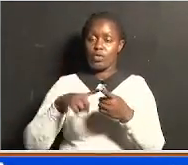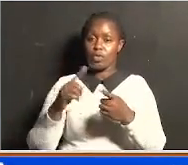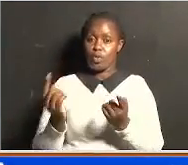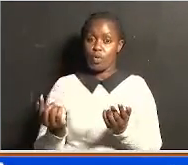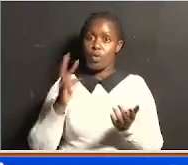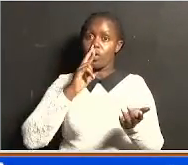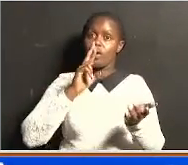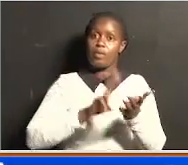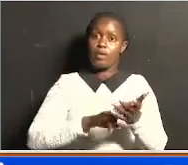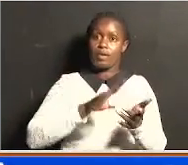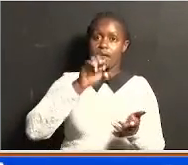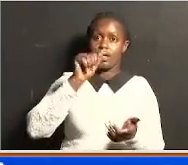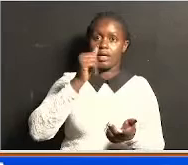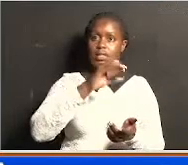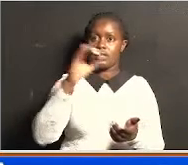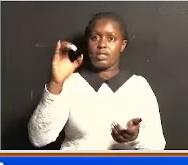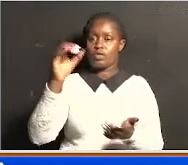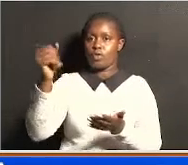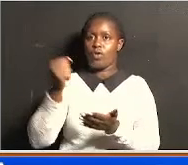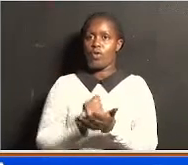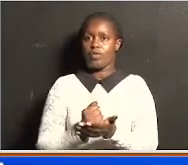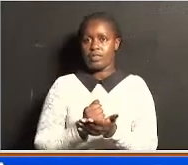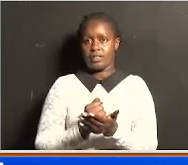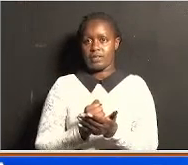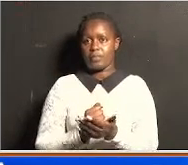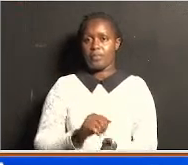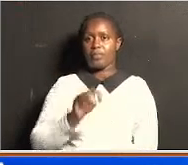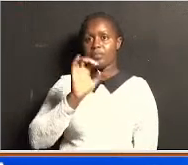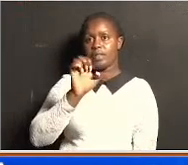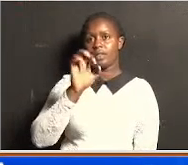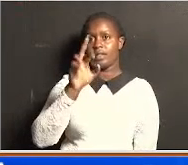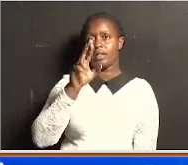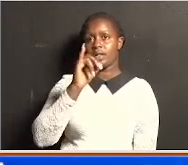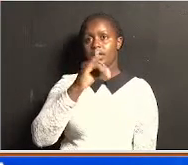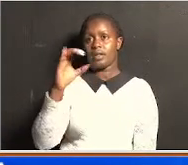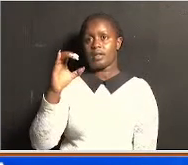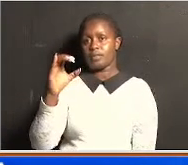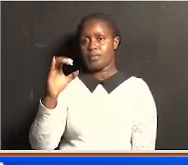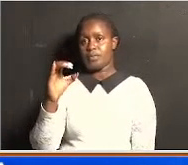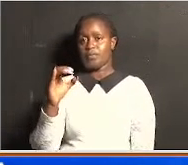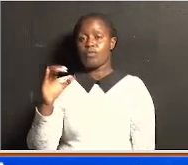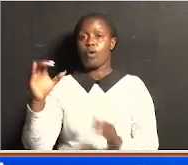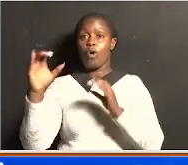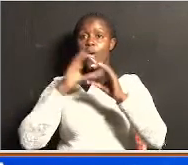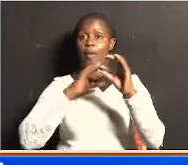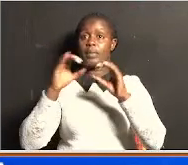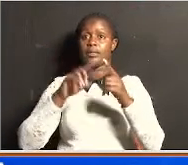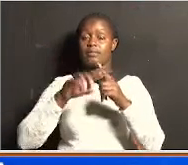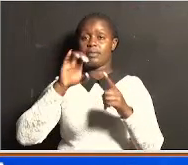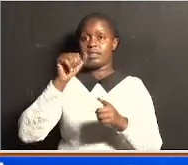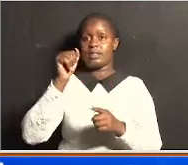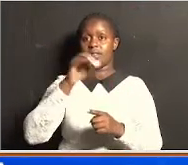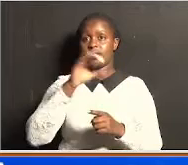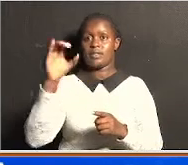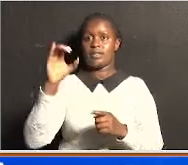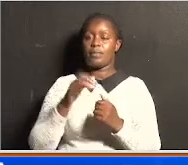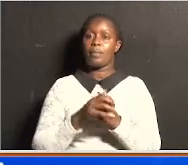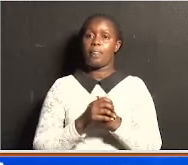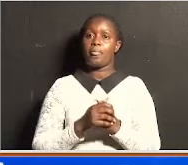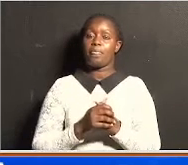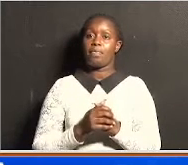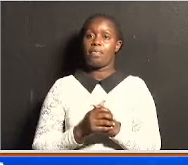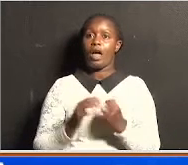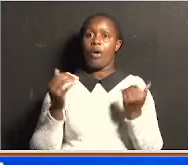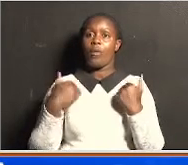ESCC Bungoma office. Eric Ngumbi, mkuu wa mawasiliano katika tume ya ESCC. Kuna